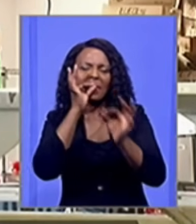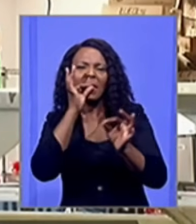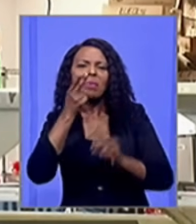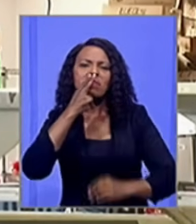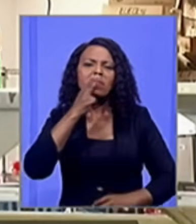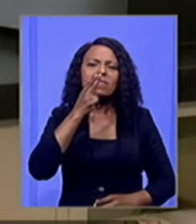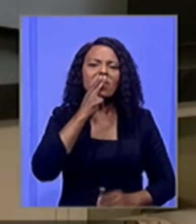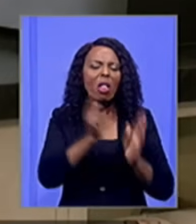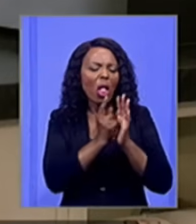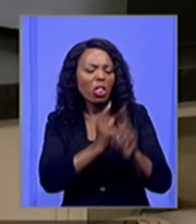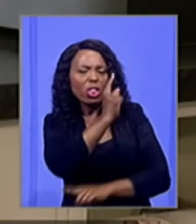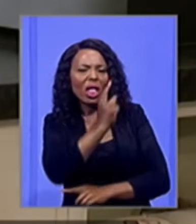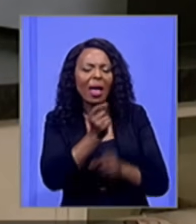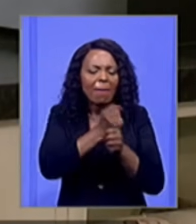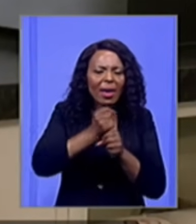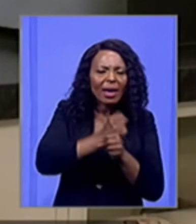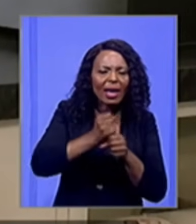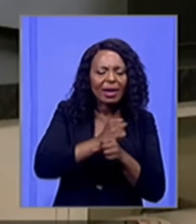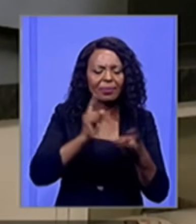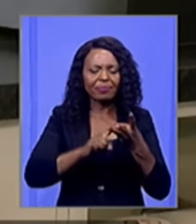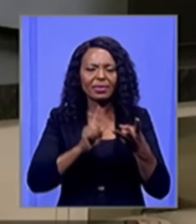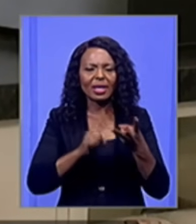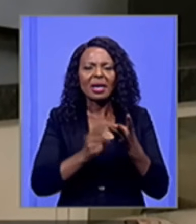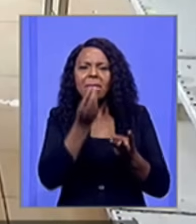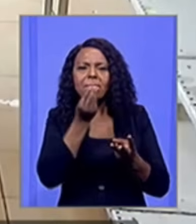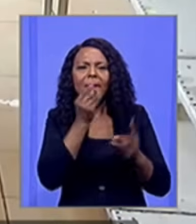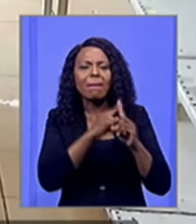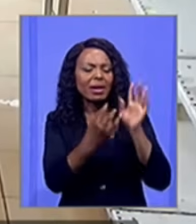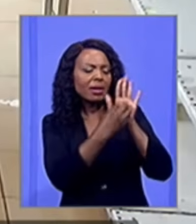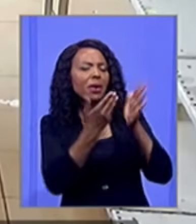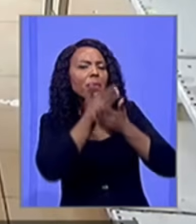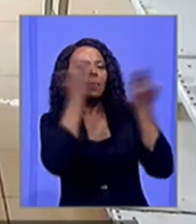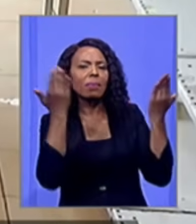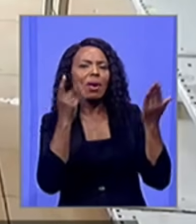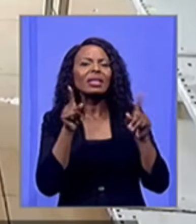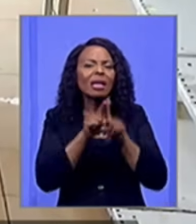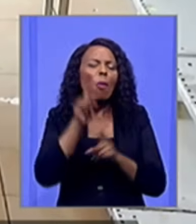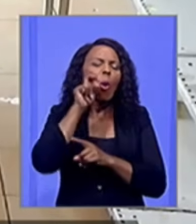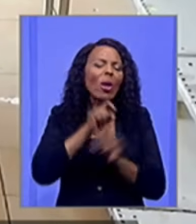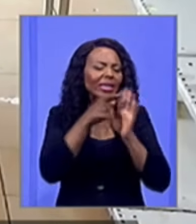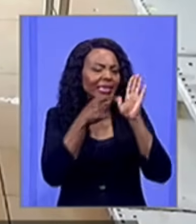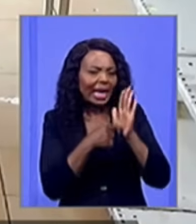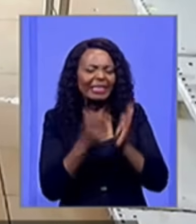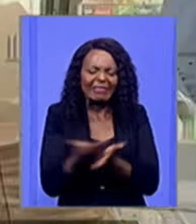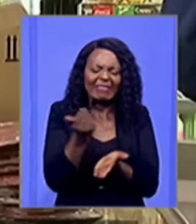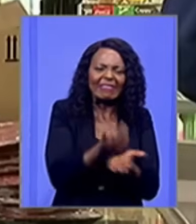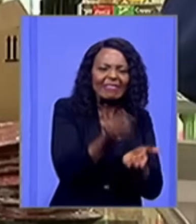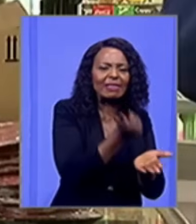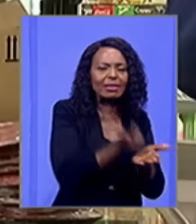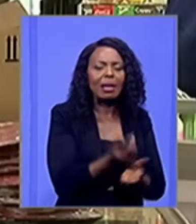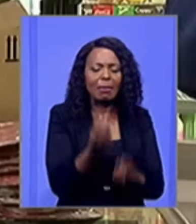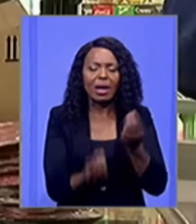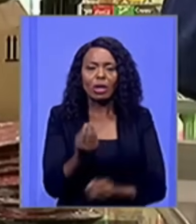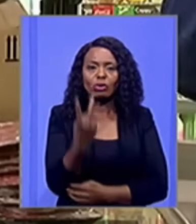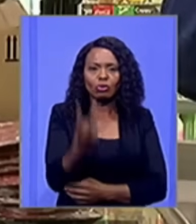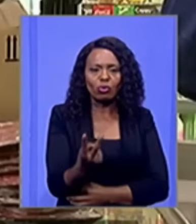molaong, meriana, dijo tse senang matshwao le tse felletsweng ke nako mabenkeleng a melata. Lefu la bana ba motho ba babedi